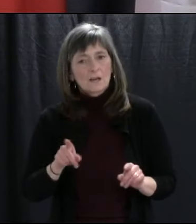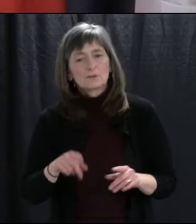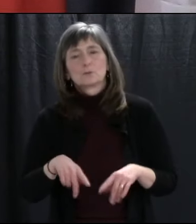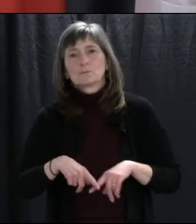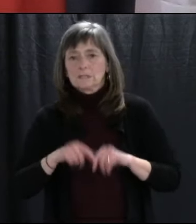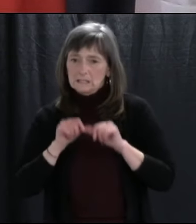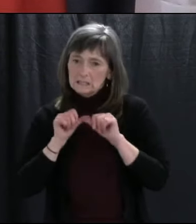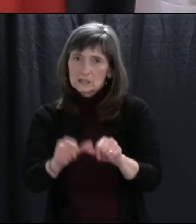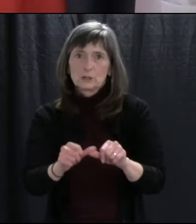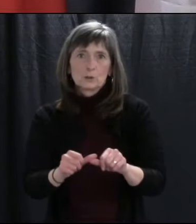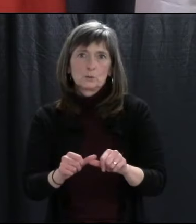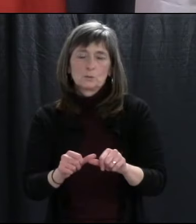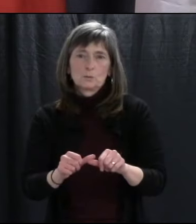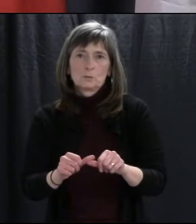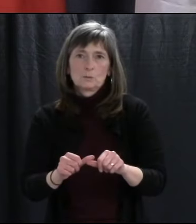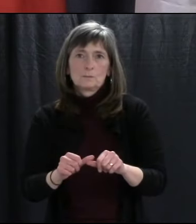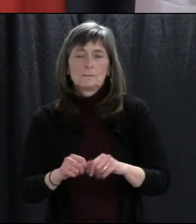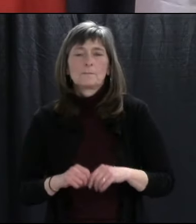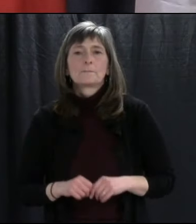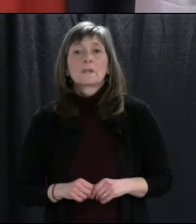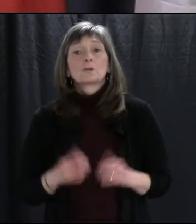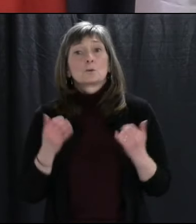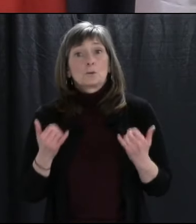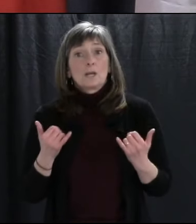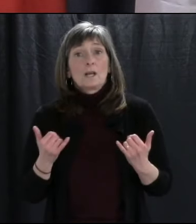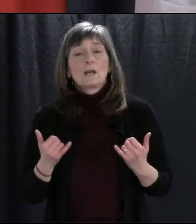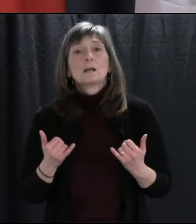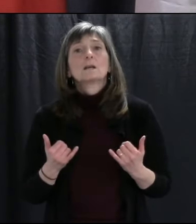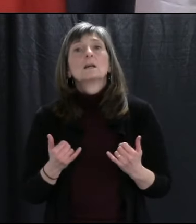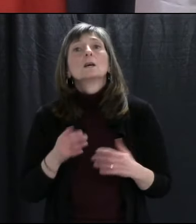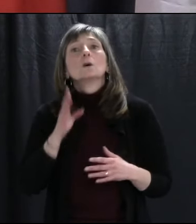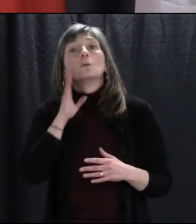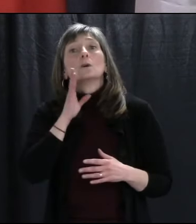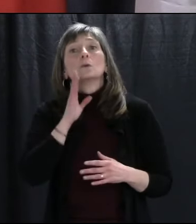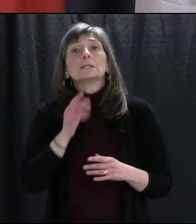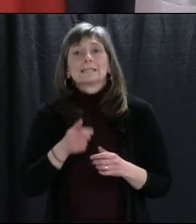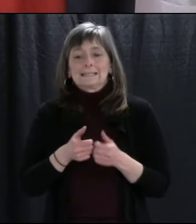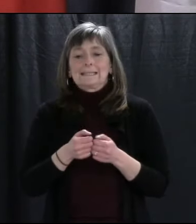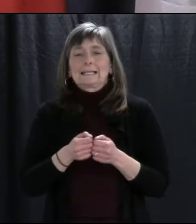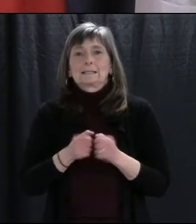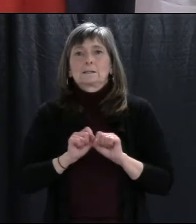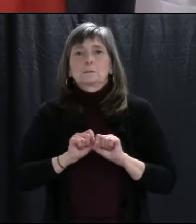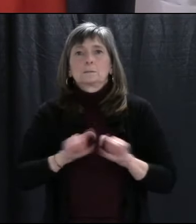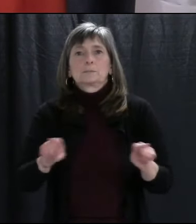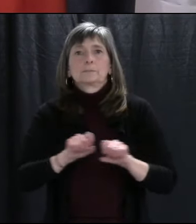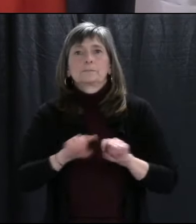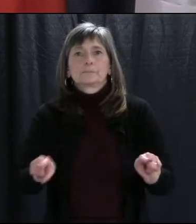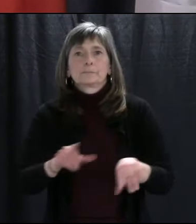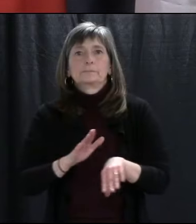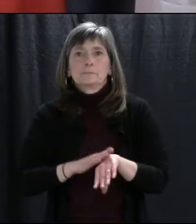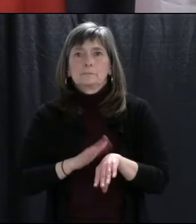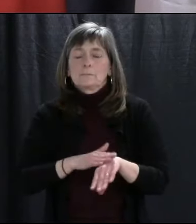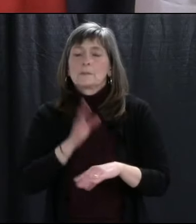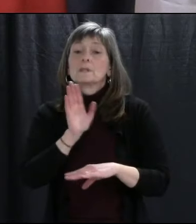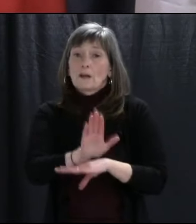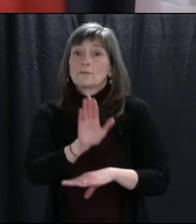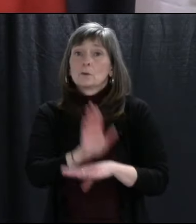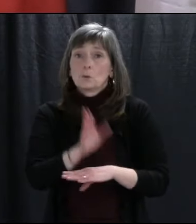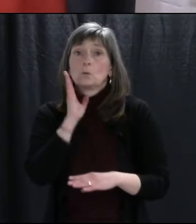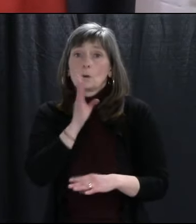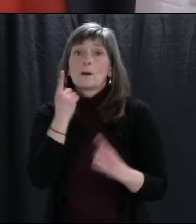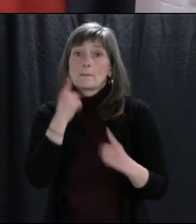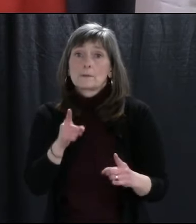reminder going out to the province this afternoon with a text alert message. This will be a critical